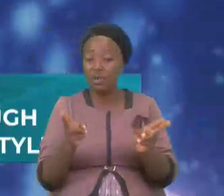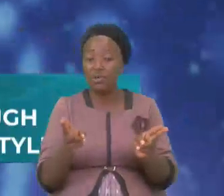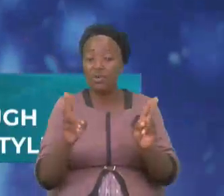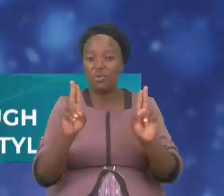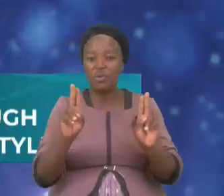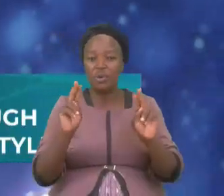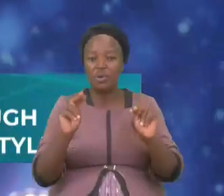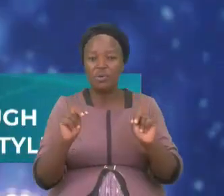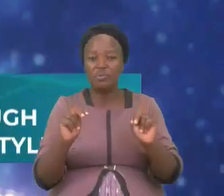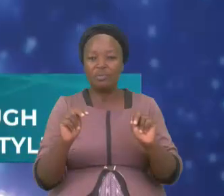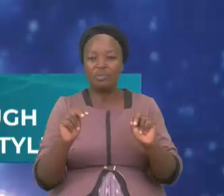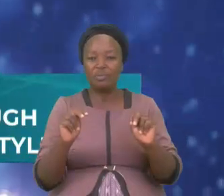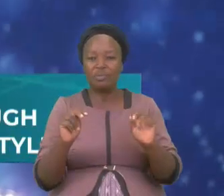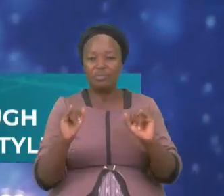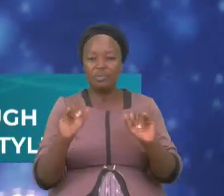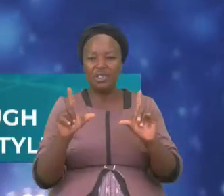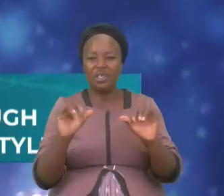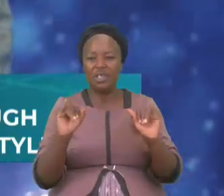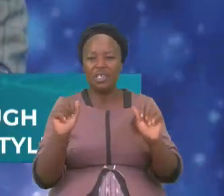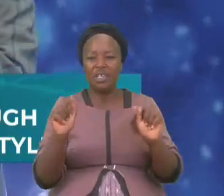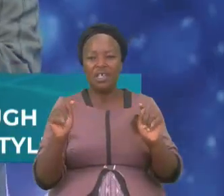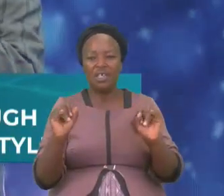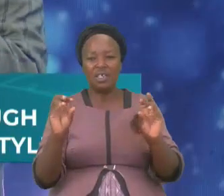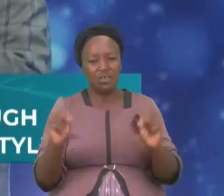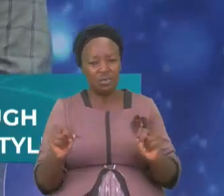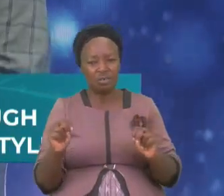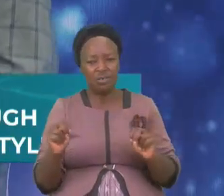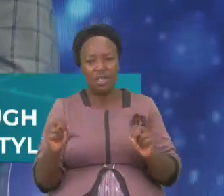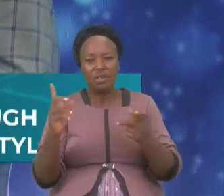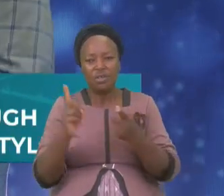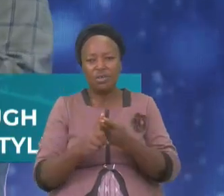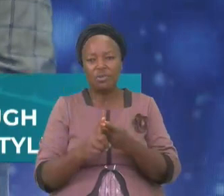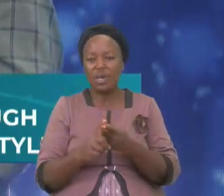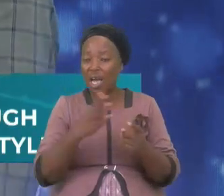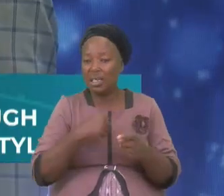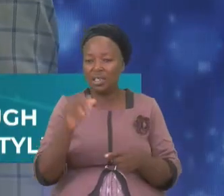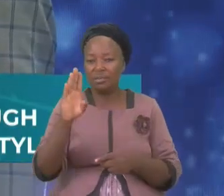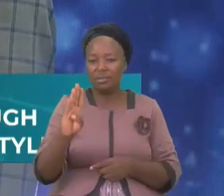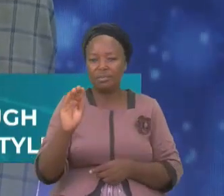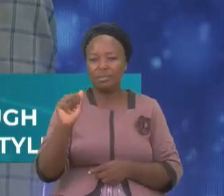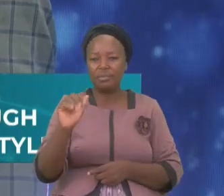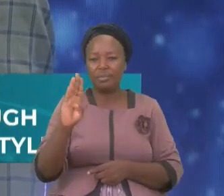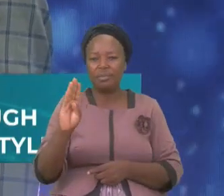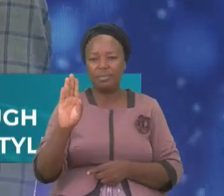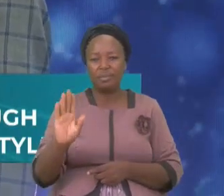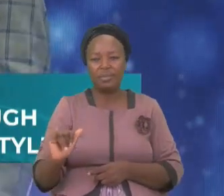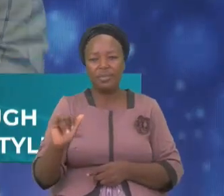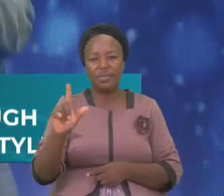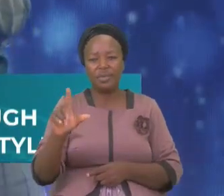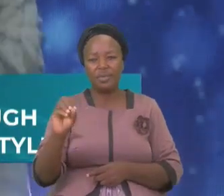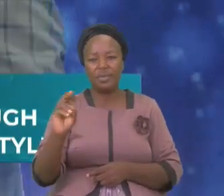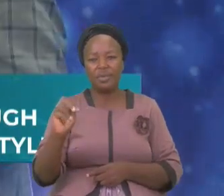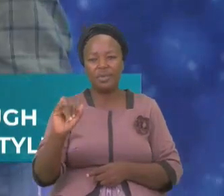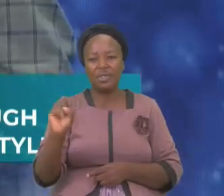to drag us down, pull us down, and stamp on us and leave us there.